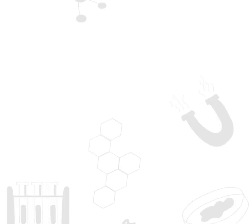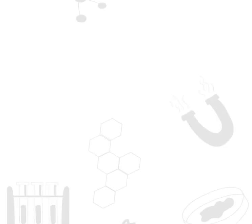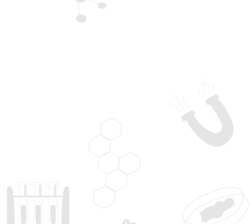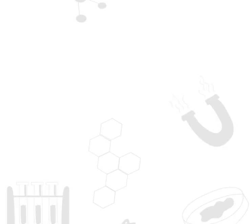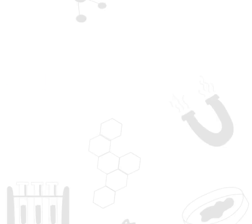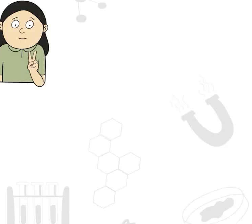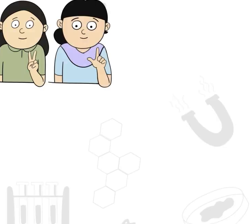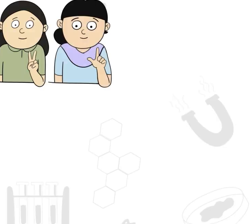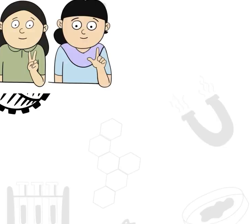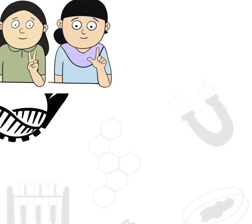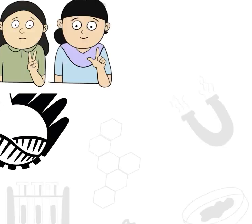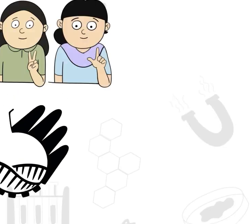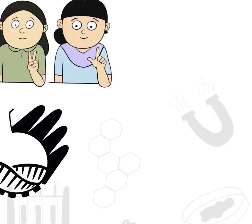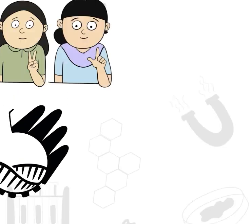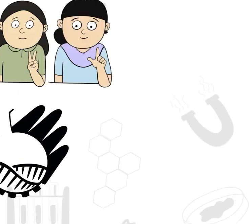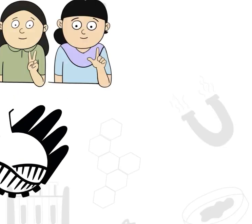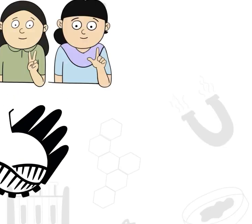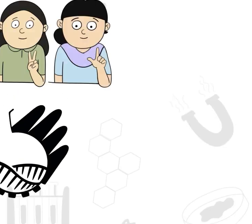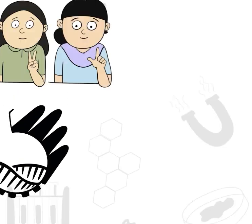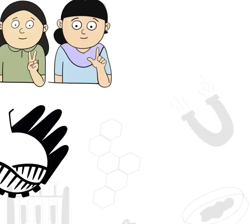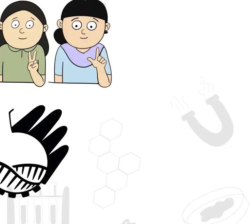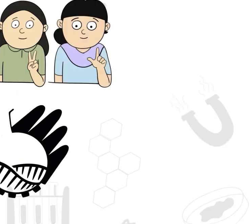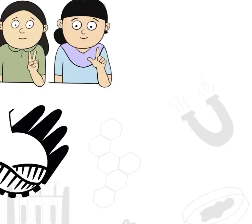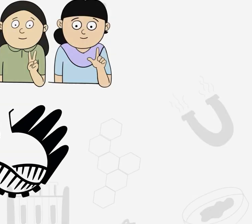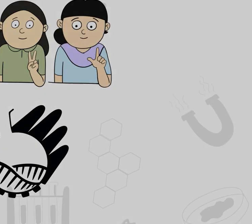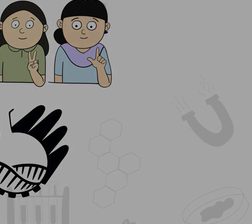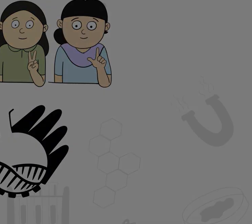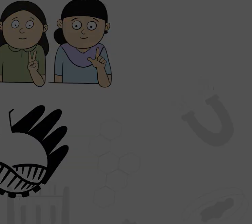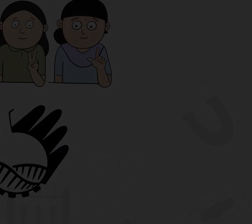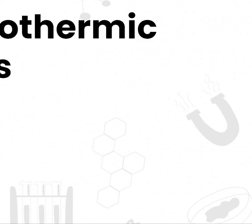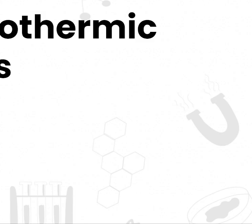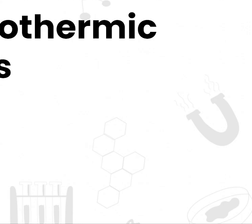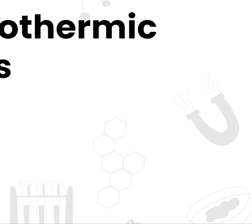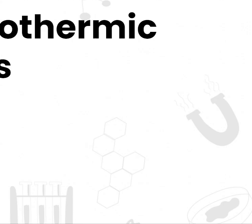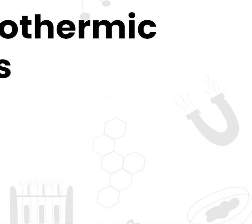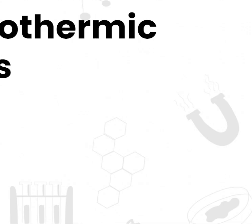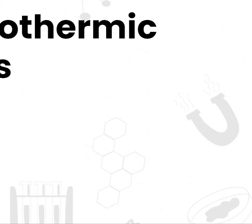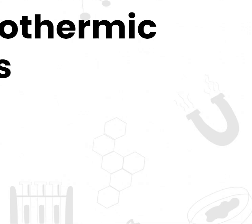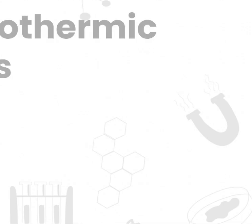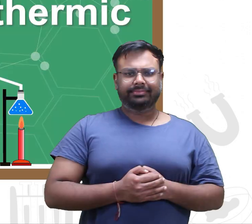Welcome to ISL enabled virtual lab of CSIR.